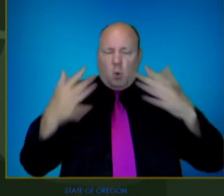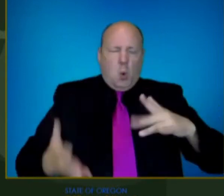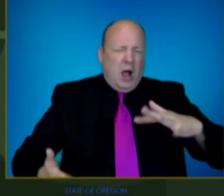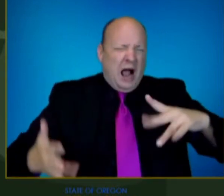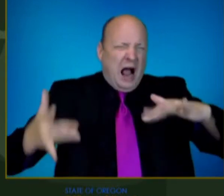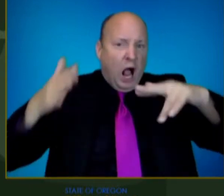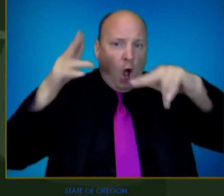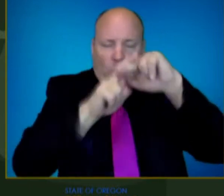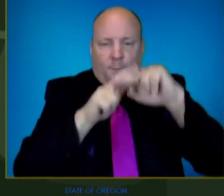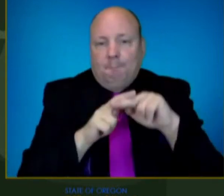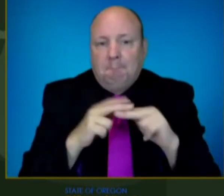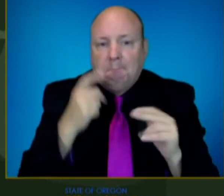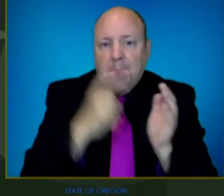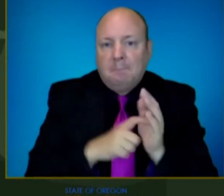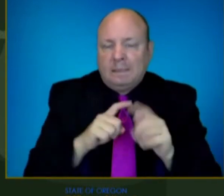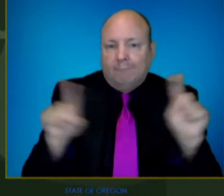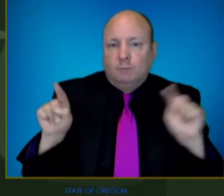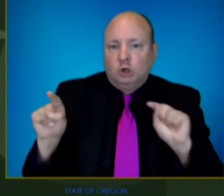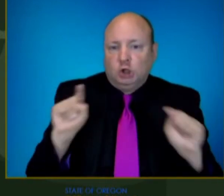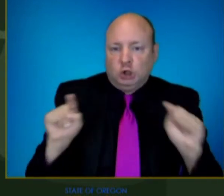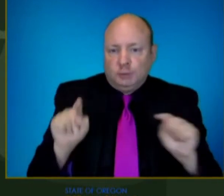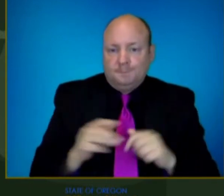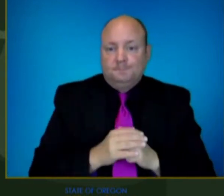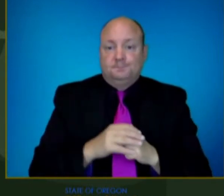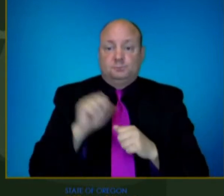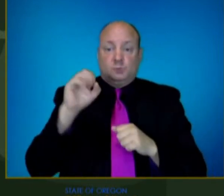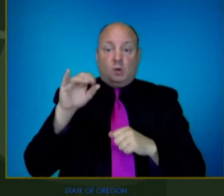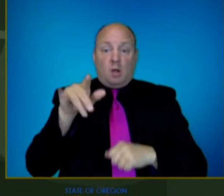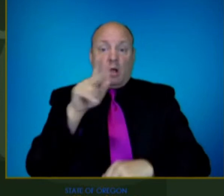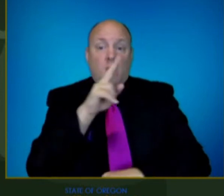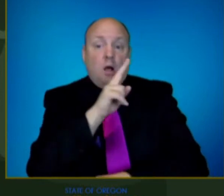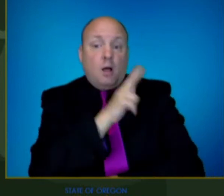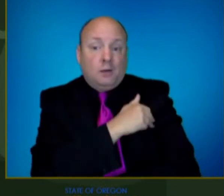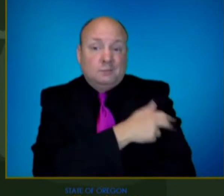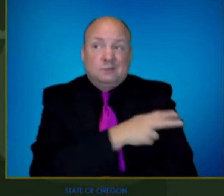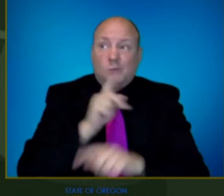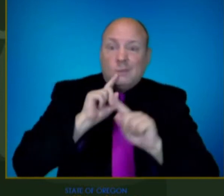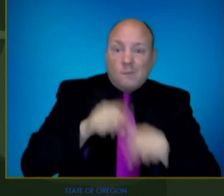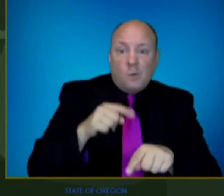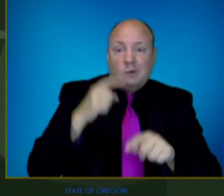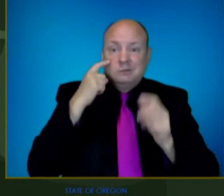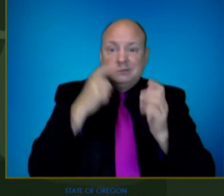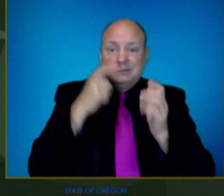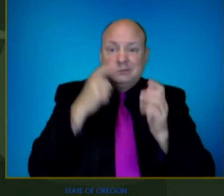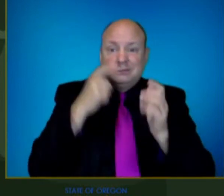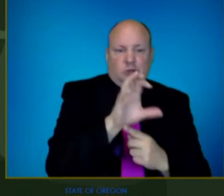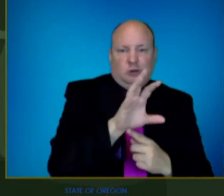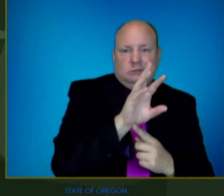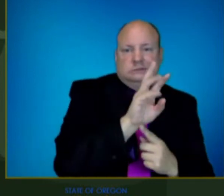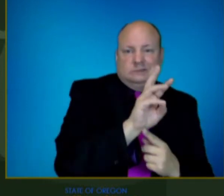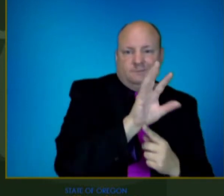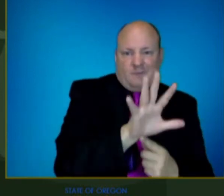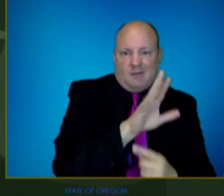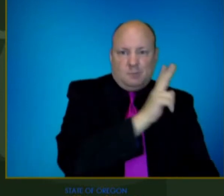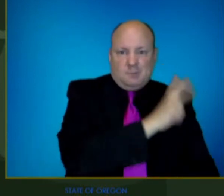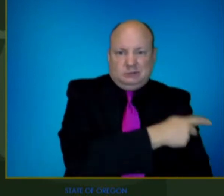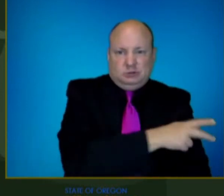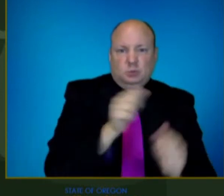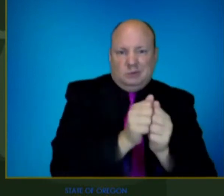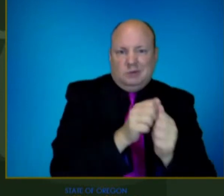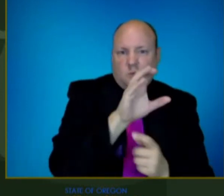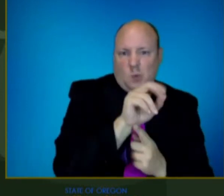Oregon hospitals reported that there were 665 patients hospitalized with COVID, and 172 of them were in intensive